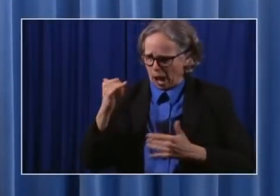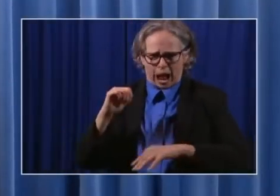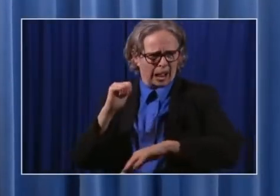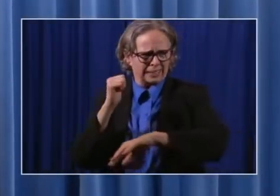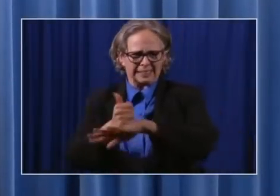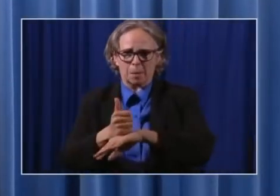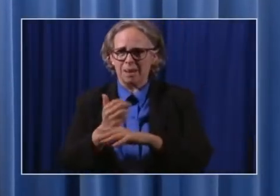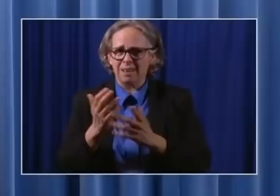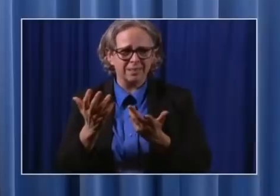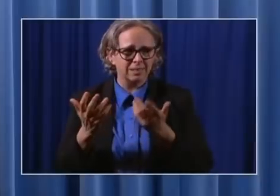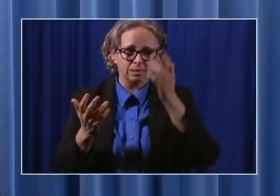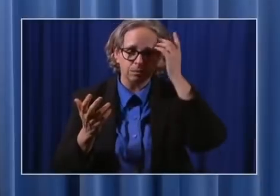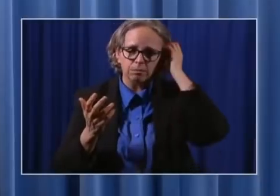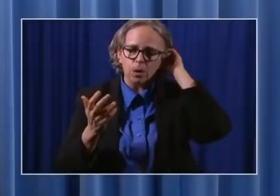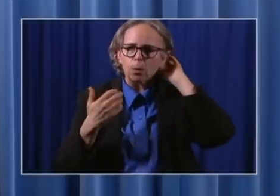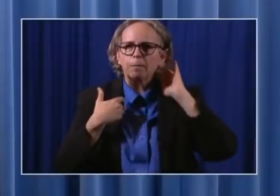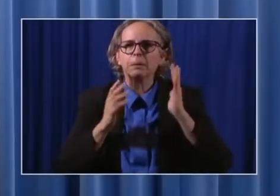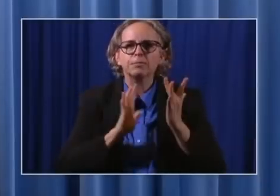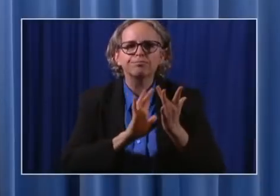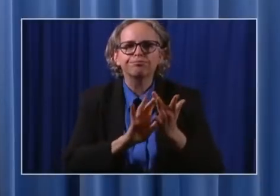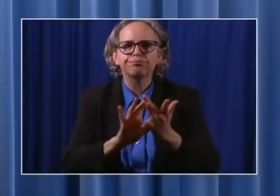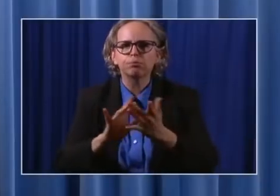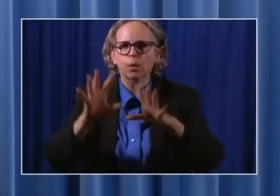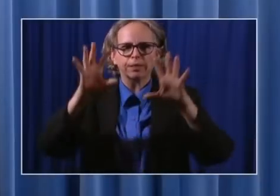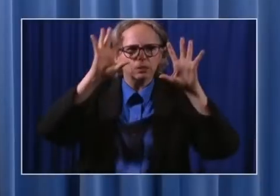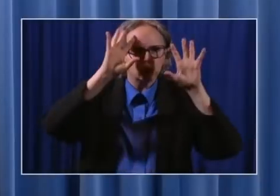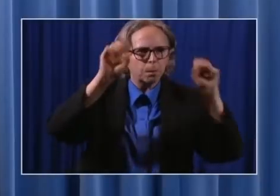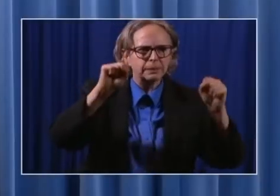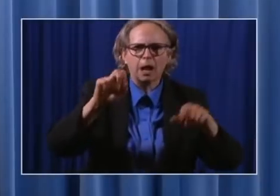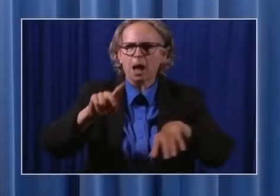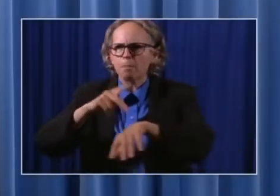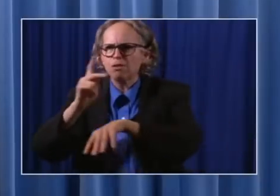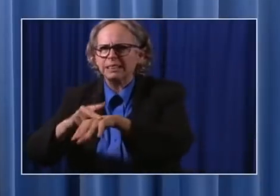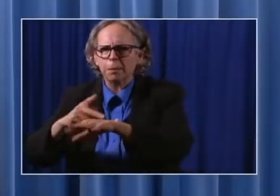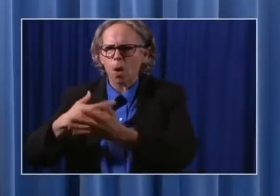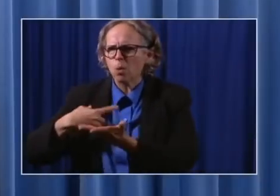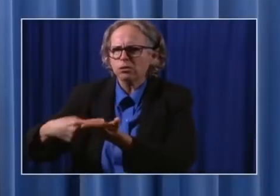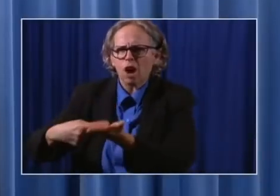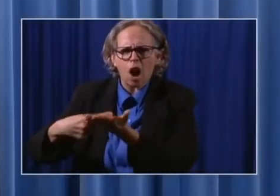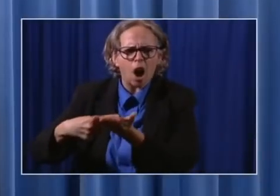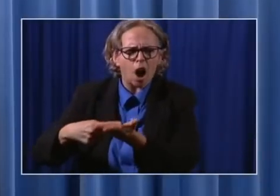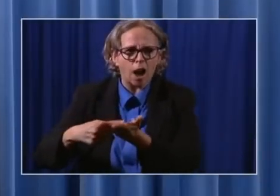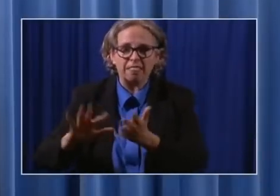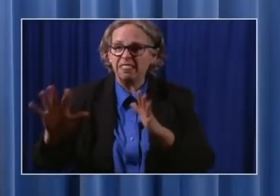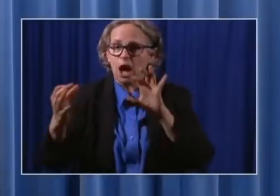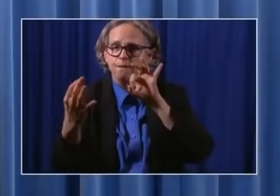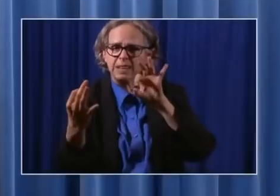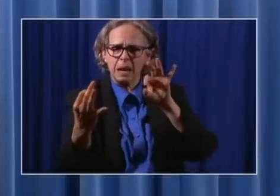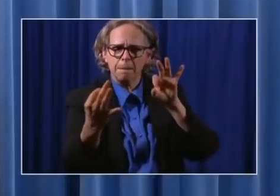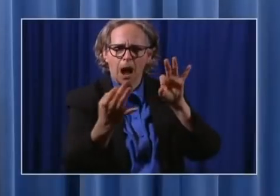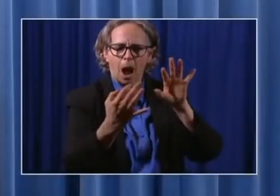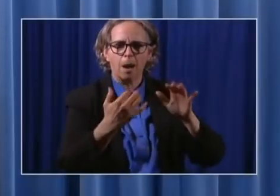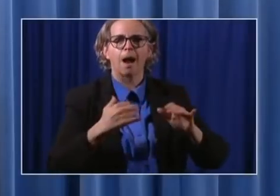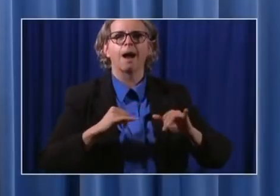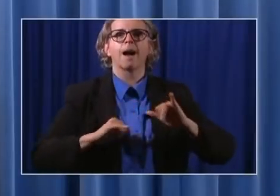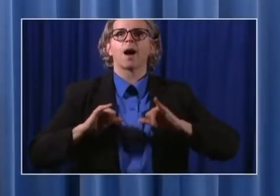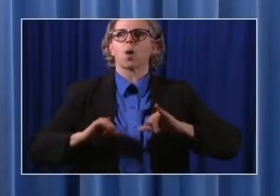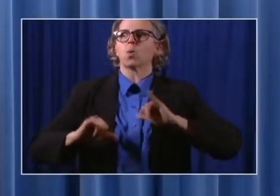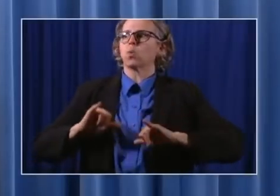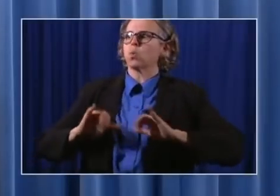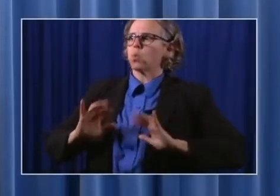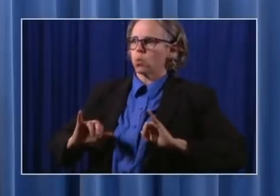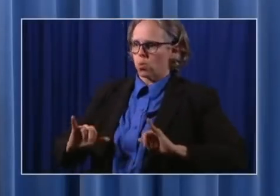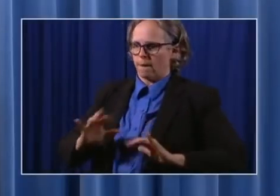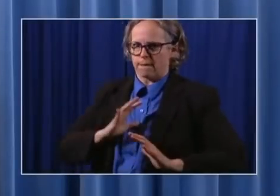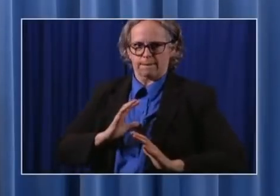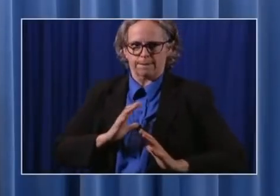officials, superintendents, and others around the state. You You know, we talk a lot about, we give